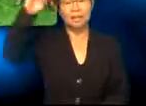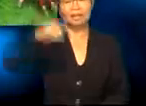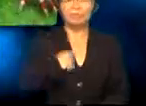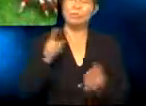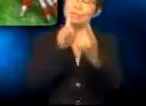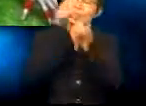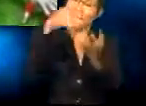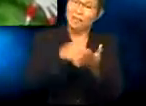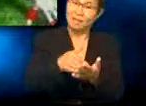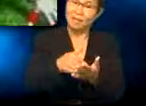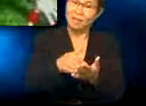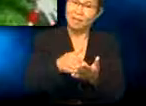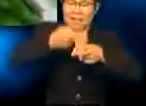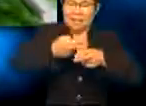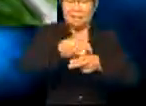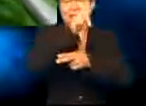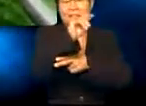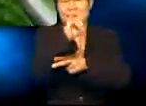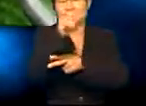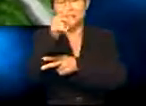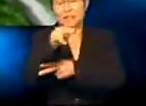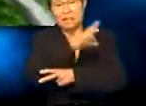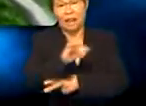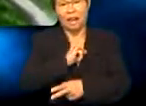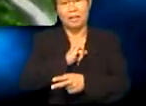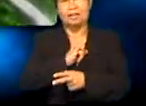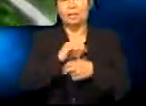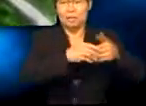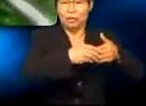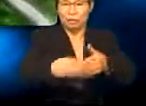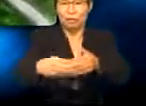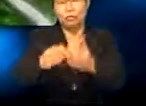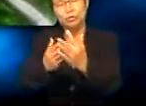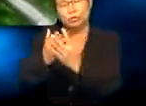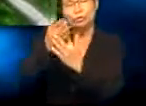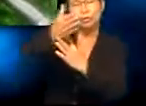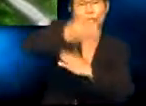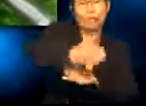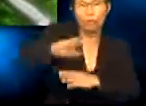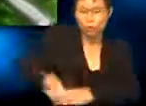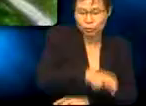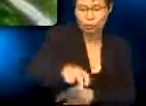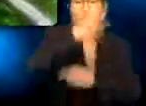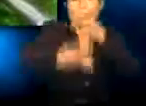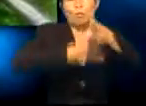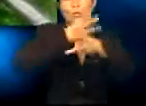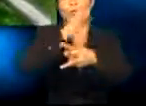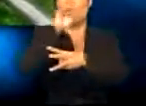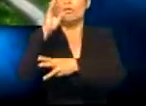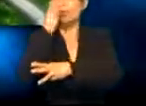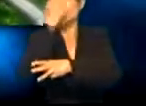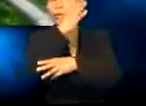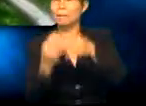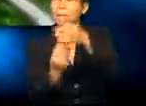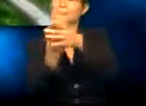we meet again. My name is Titan, and I will be your guide through our journey to the world of flowers